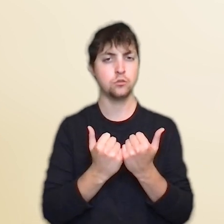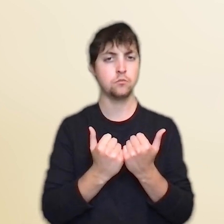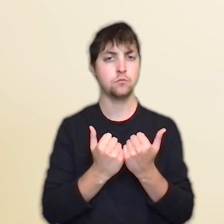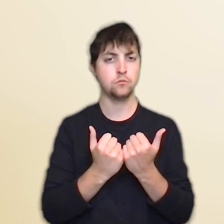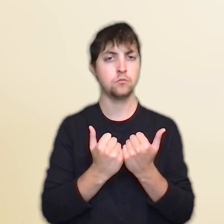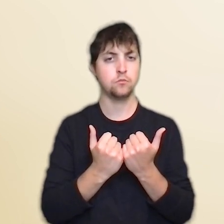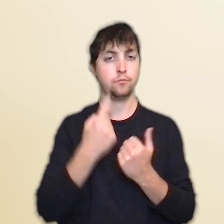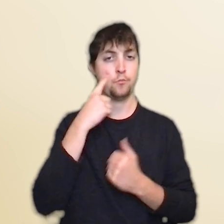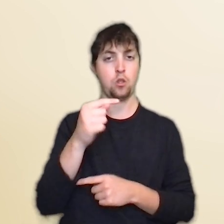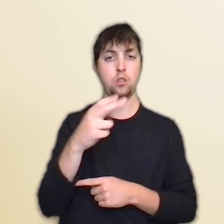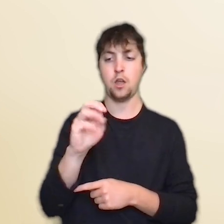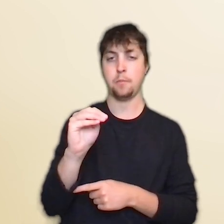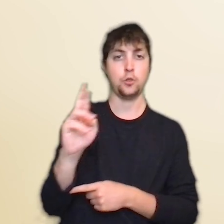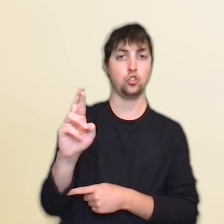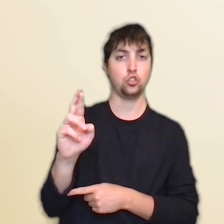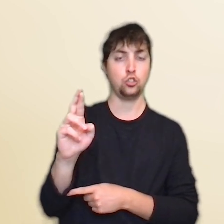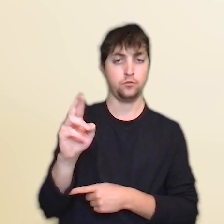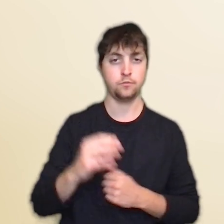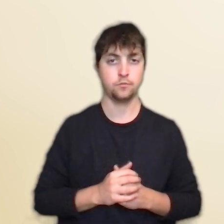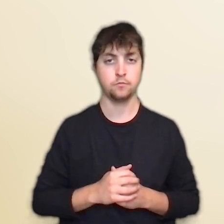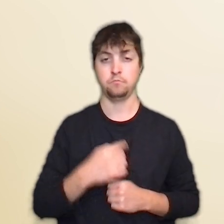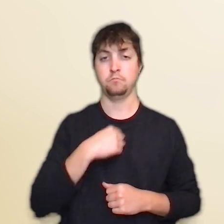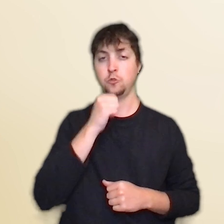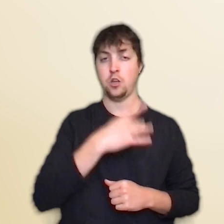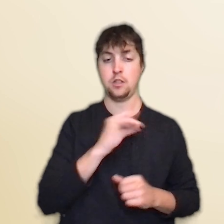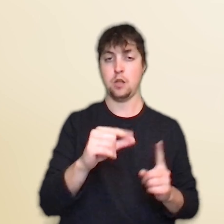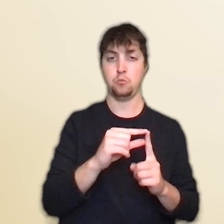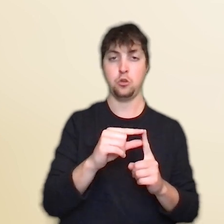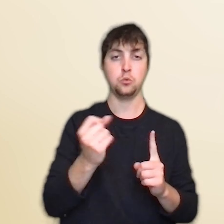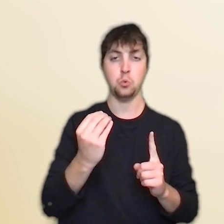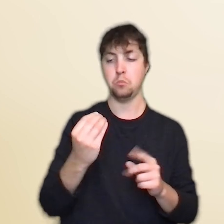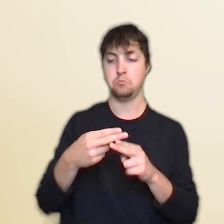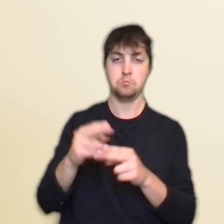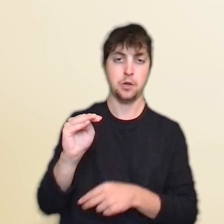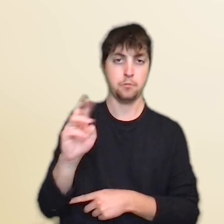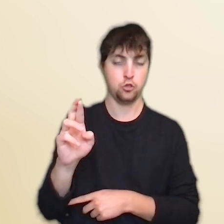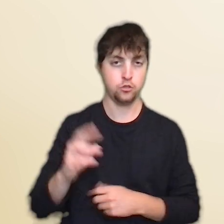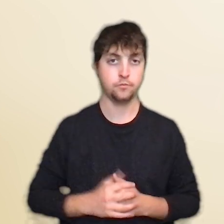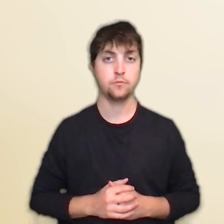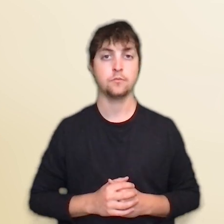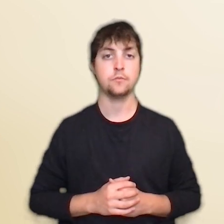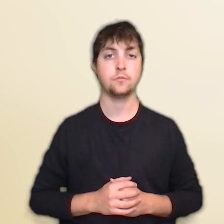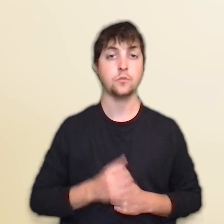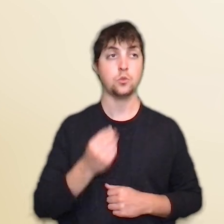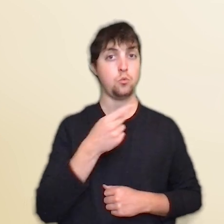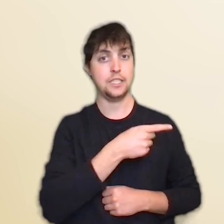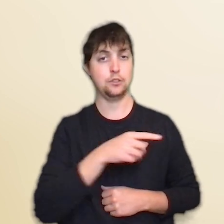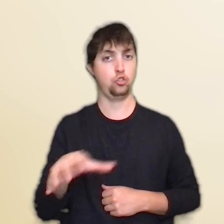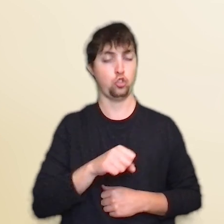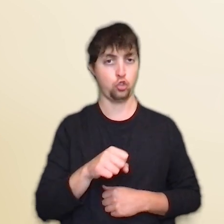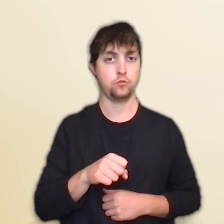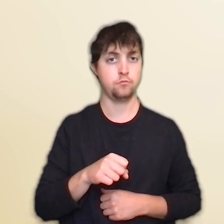Canadian Association for the MR. I don't like the word, so MR. So